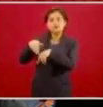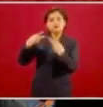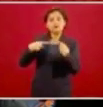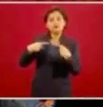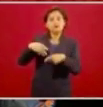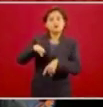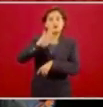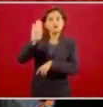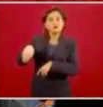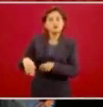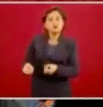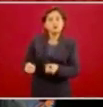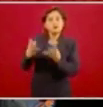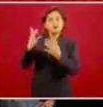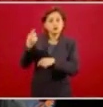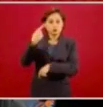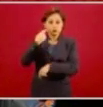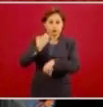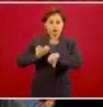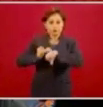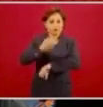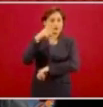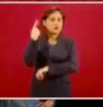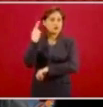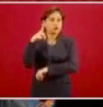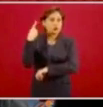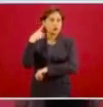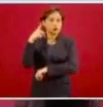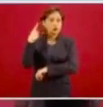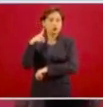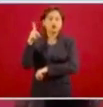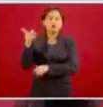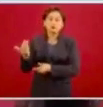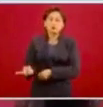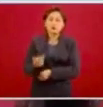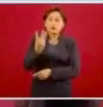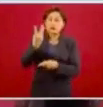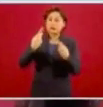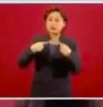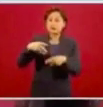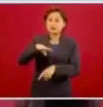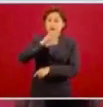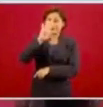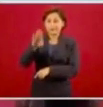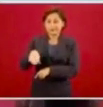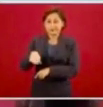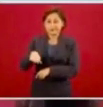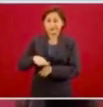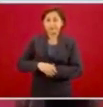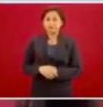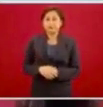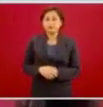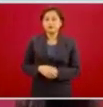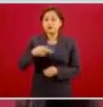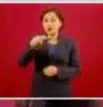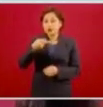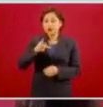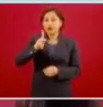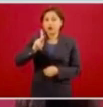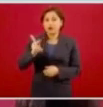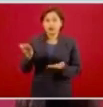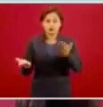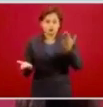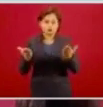indicate the number of fatalities. For example, Durango. In Durango, unfortunately, 3 people have lost their